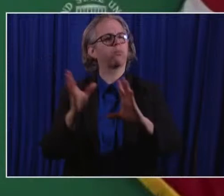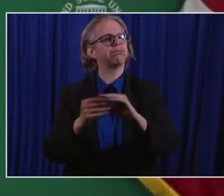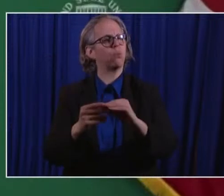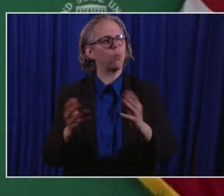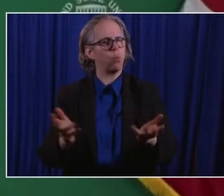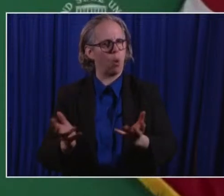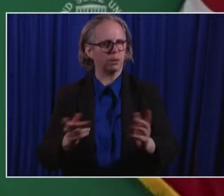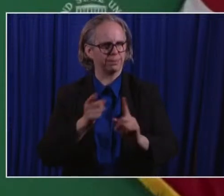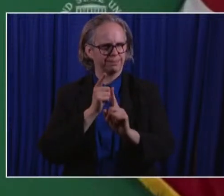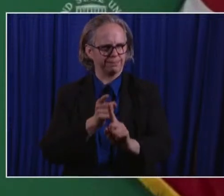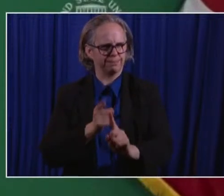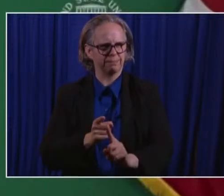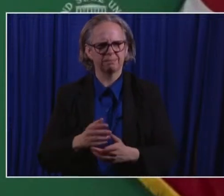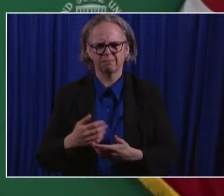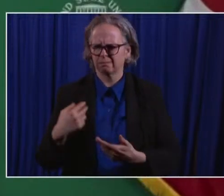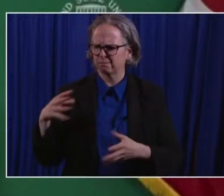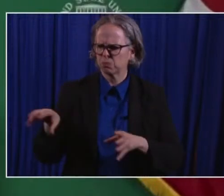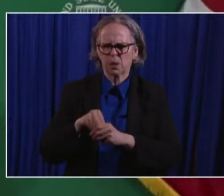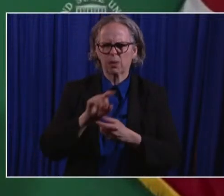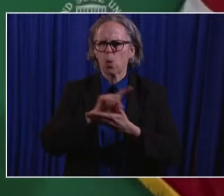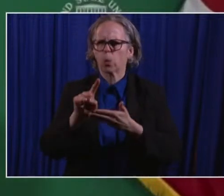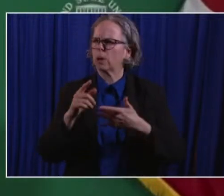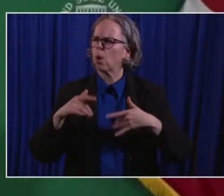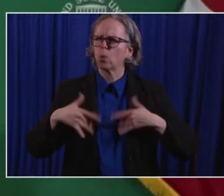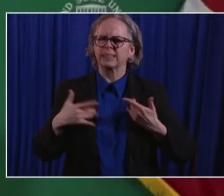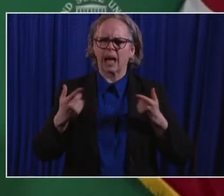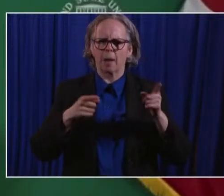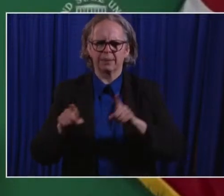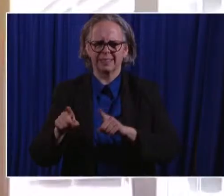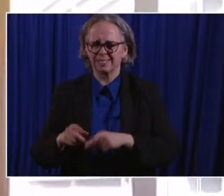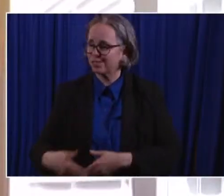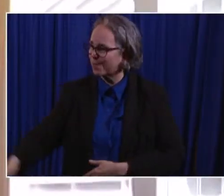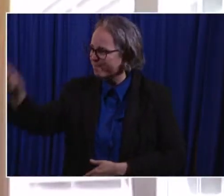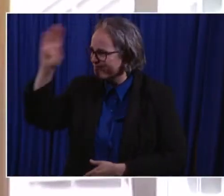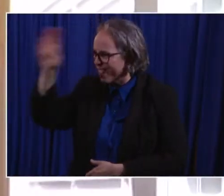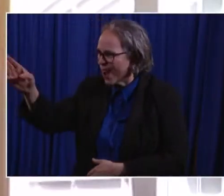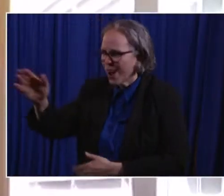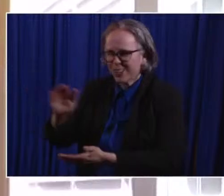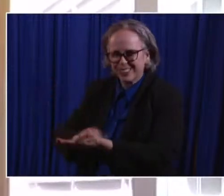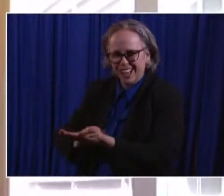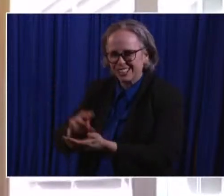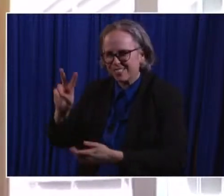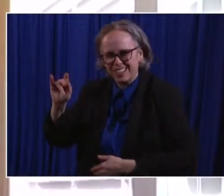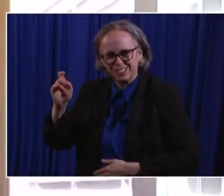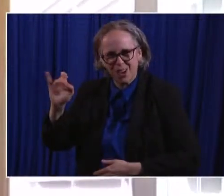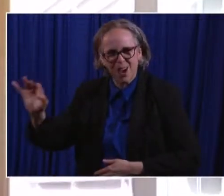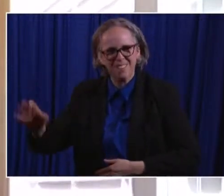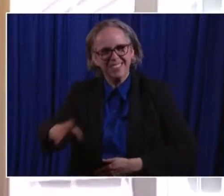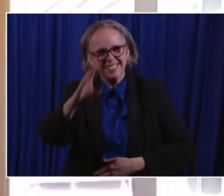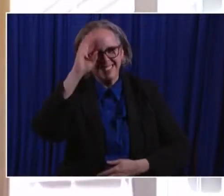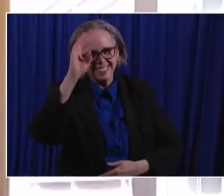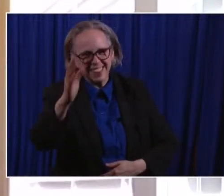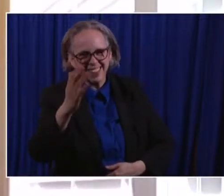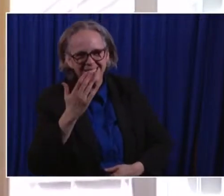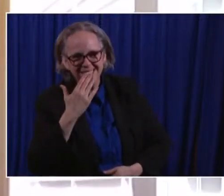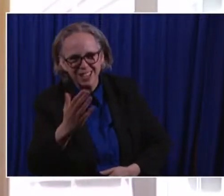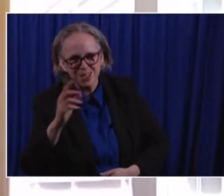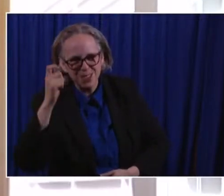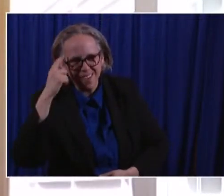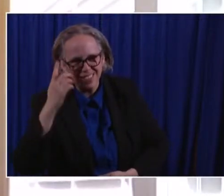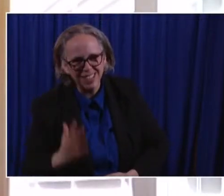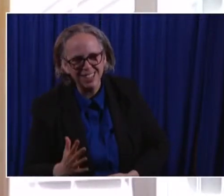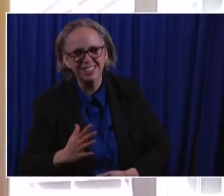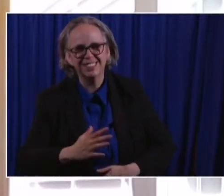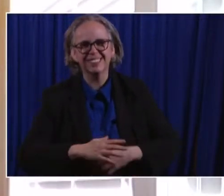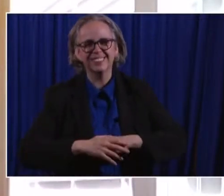the last week. Doctor, you want to give us an update? Thank you, Governor. Well, as you've noted, vaccination is